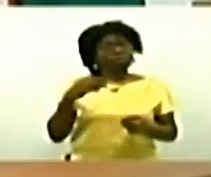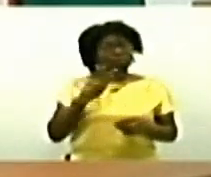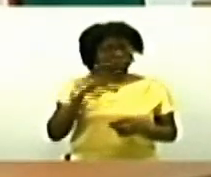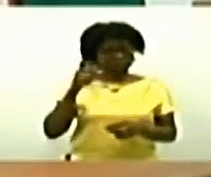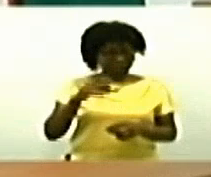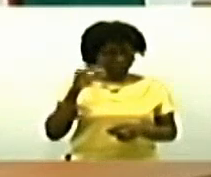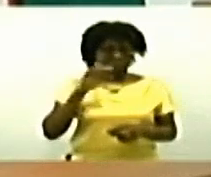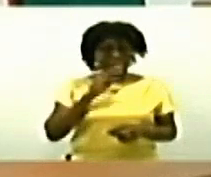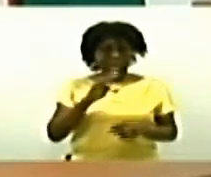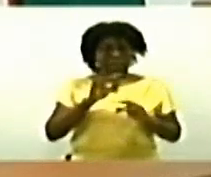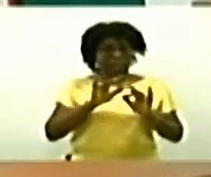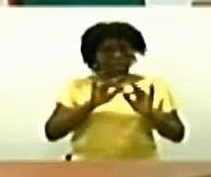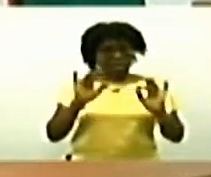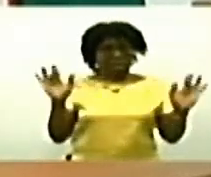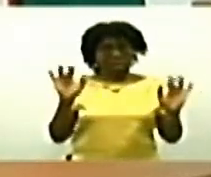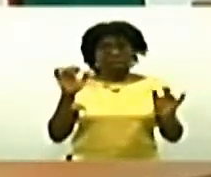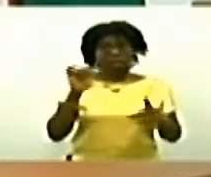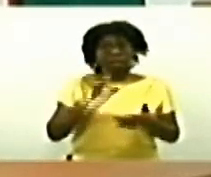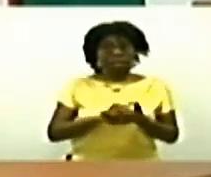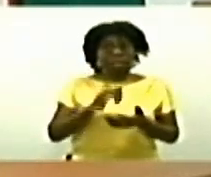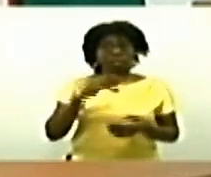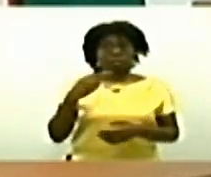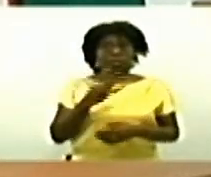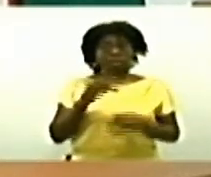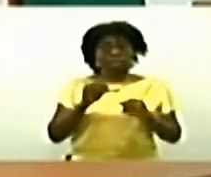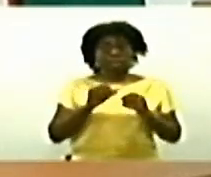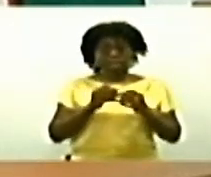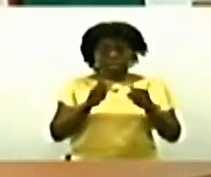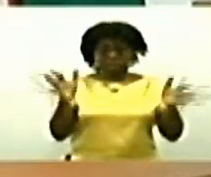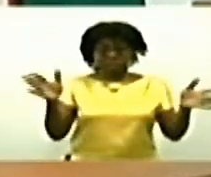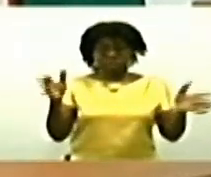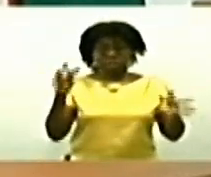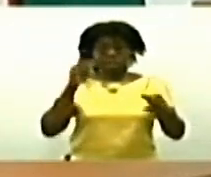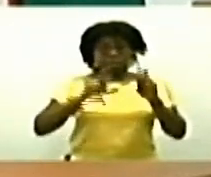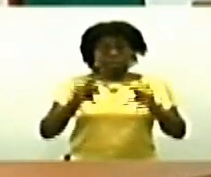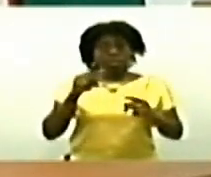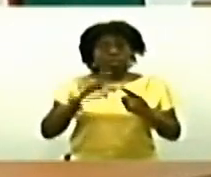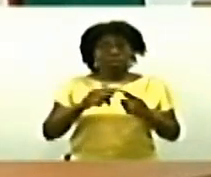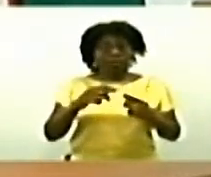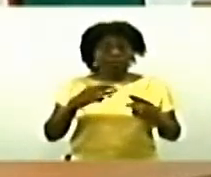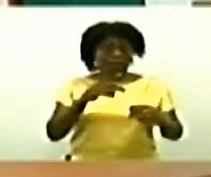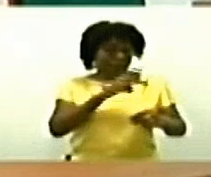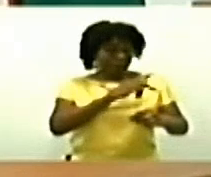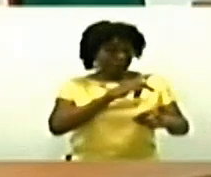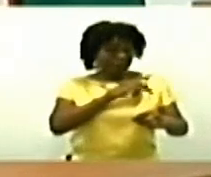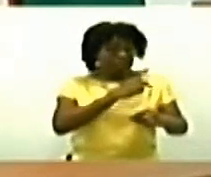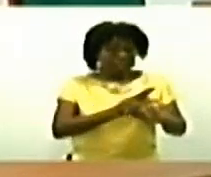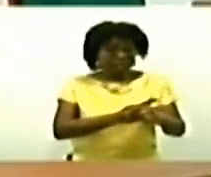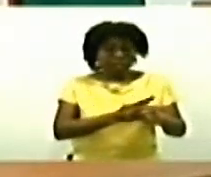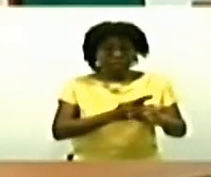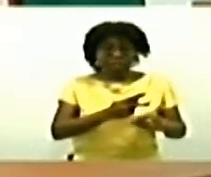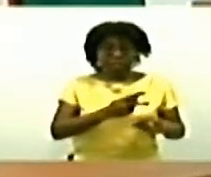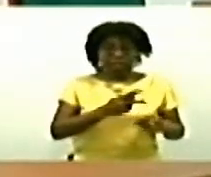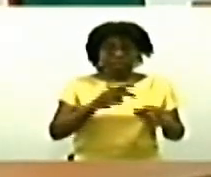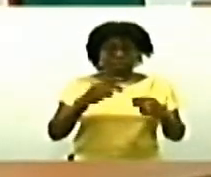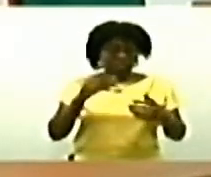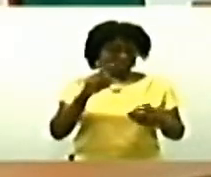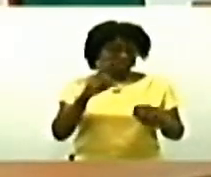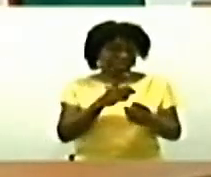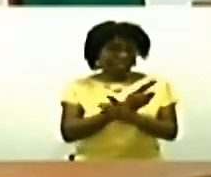clear that we are exposing these wardens to physical danger. And if people